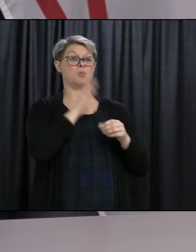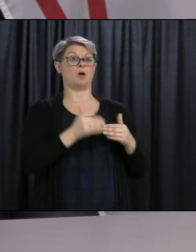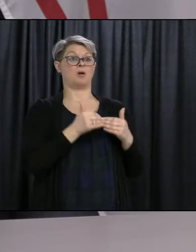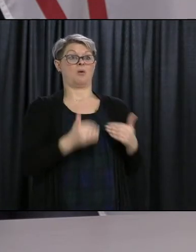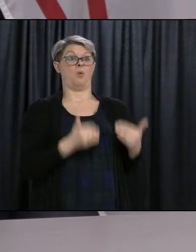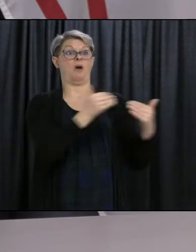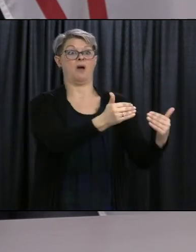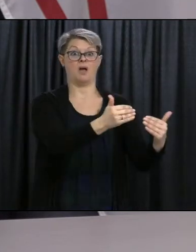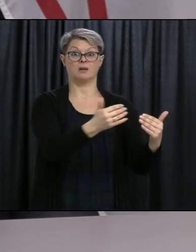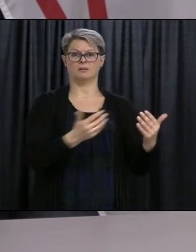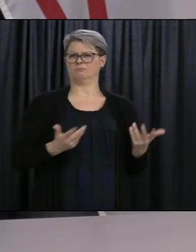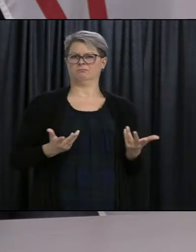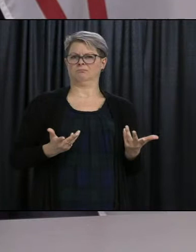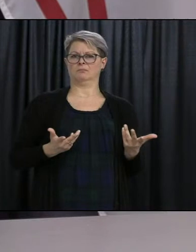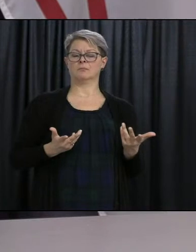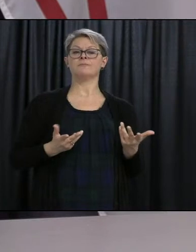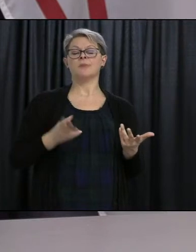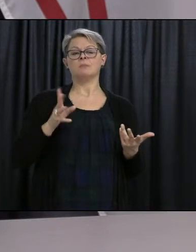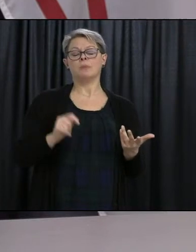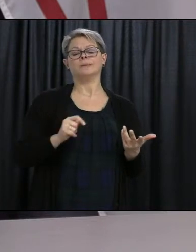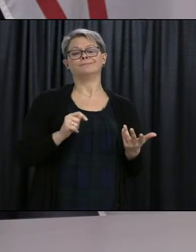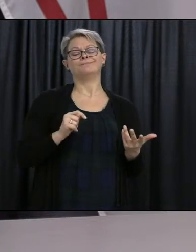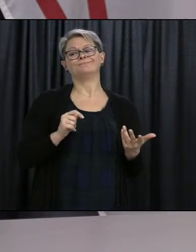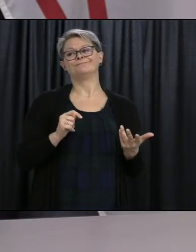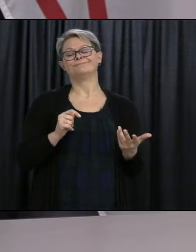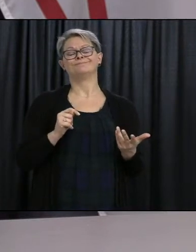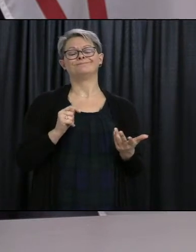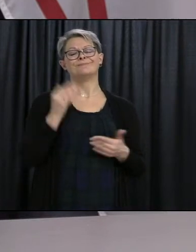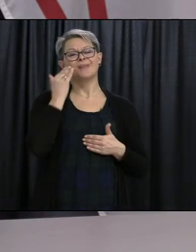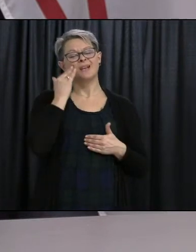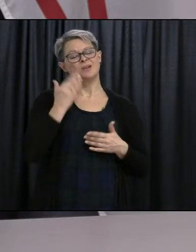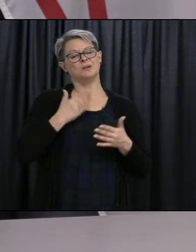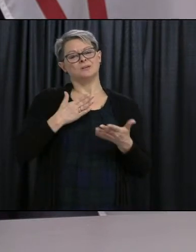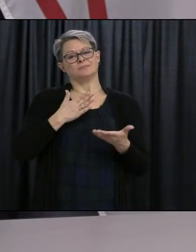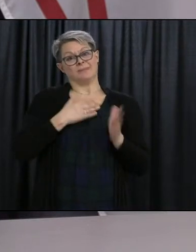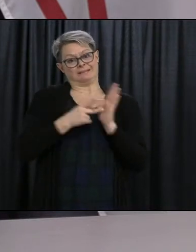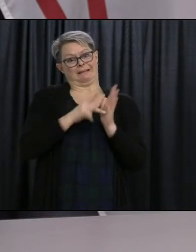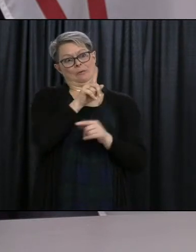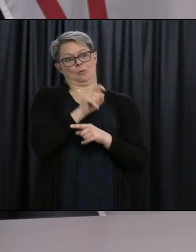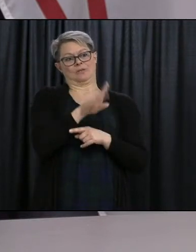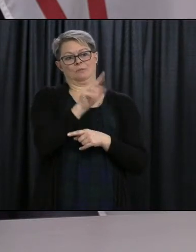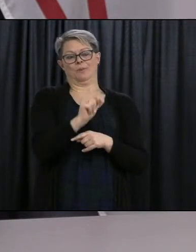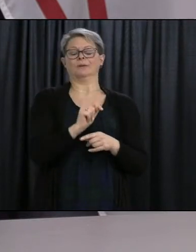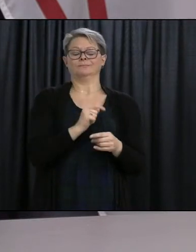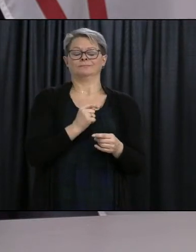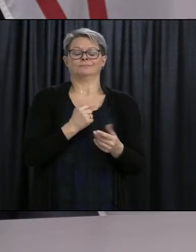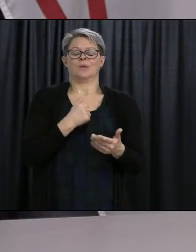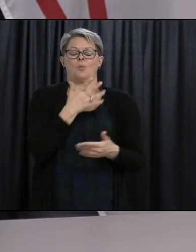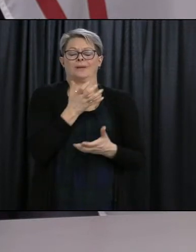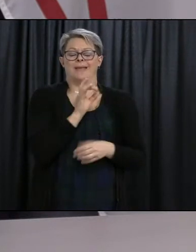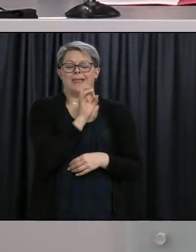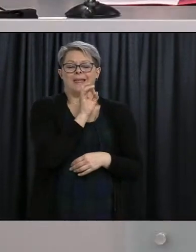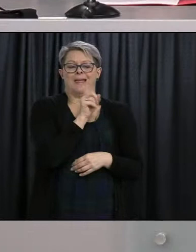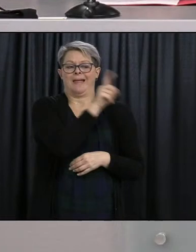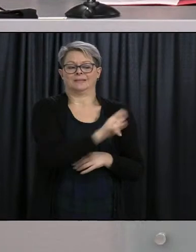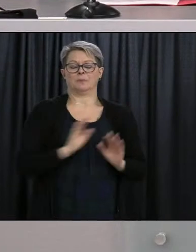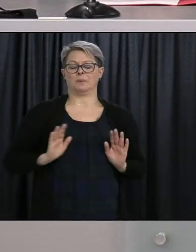ahead. So, sorry, that was, anyway, I know I wasn't entitled to a follow-up there, but that's all I wanted to ask you about.